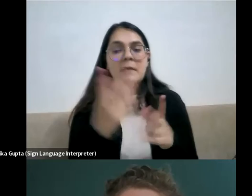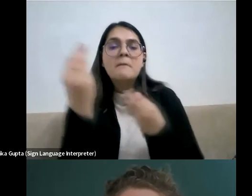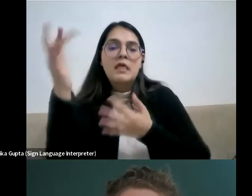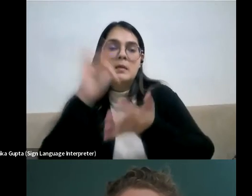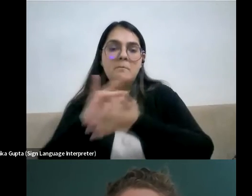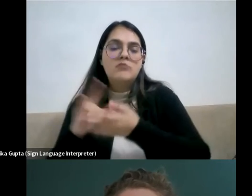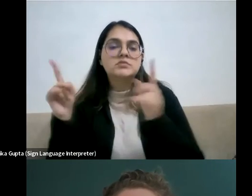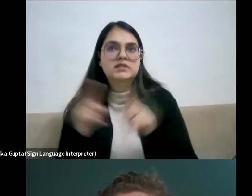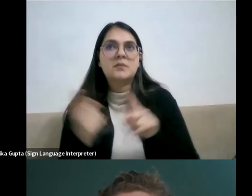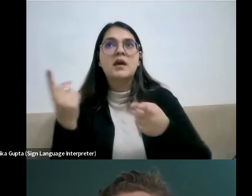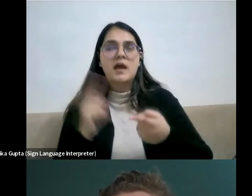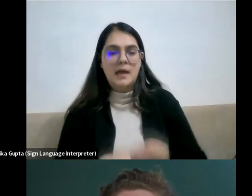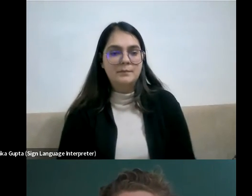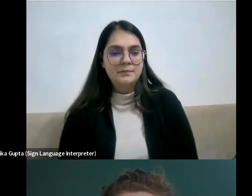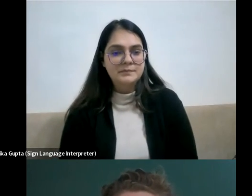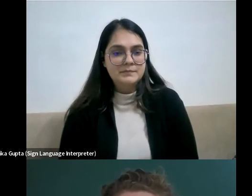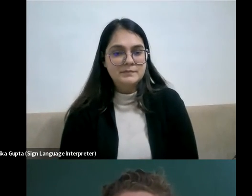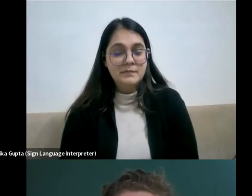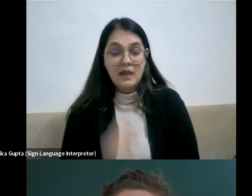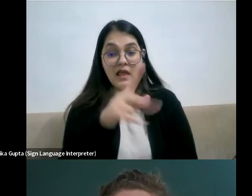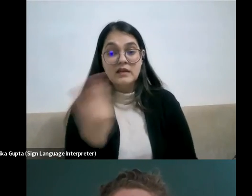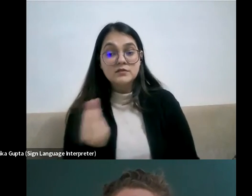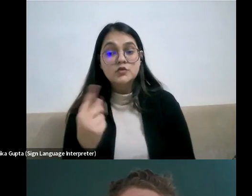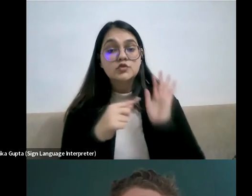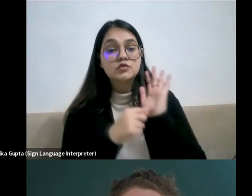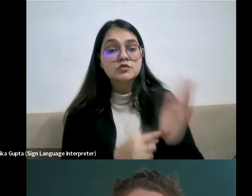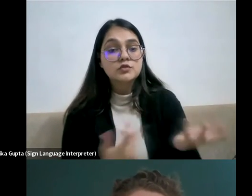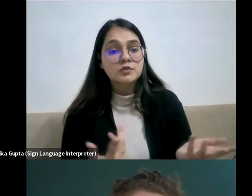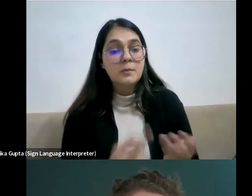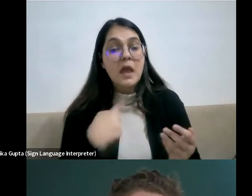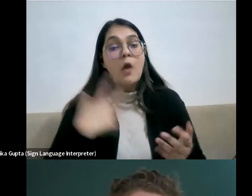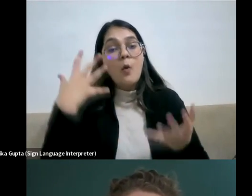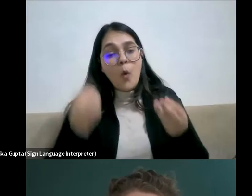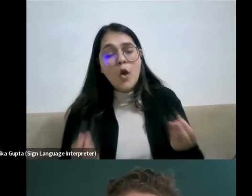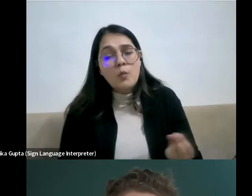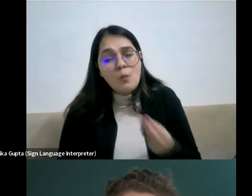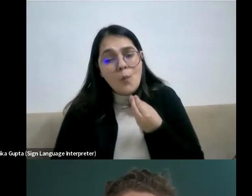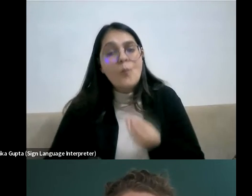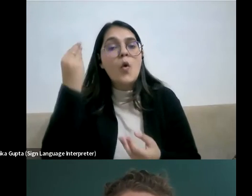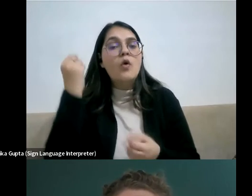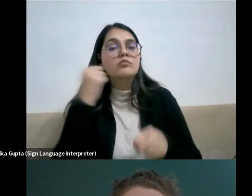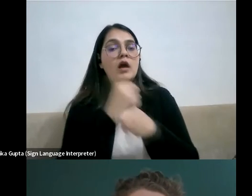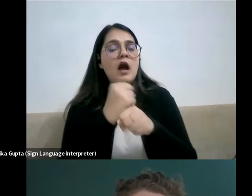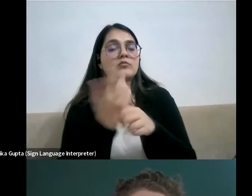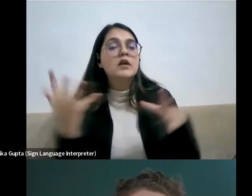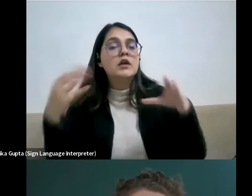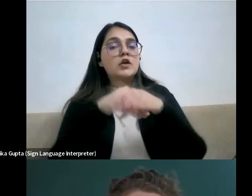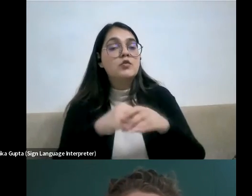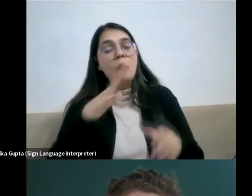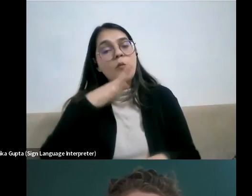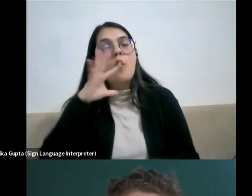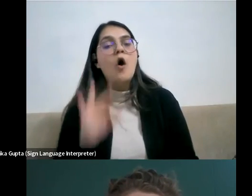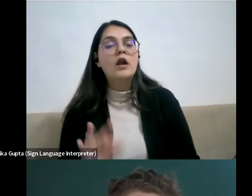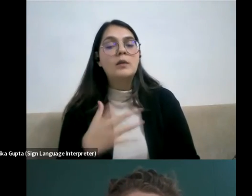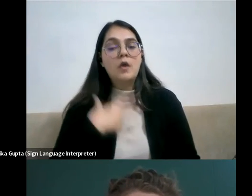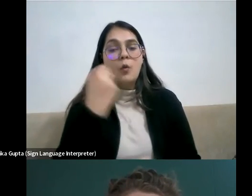the world. And so I think what this shows is the need to make inclusive governance structures real for both process